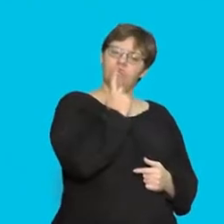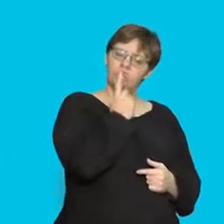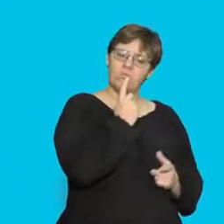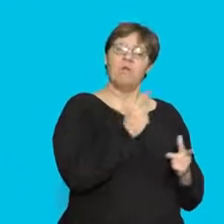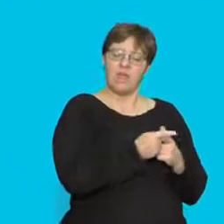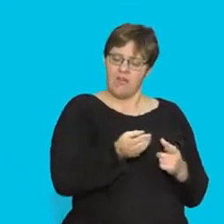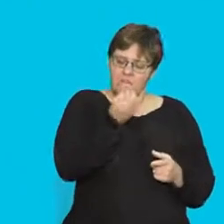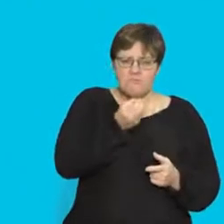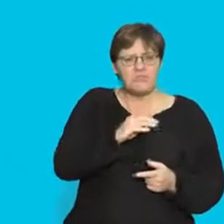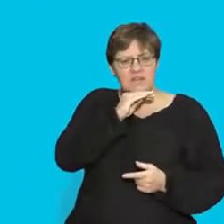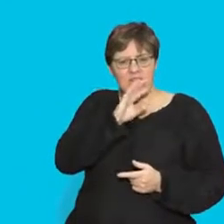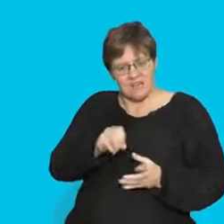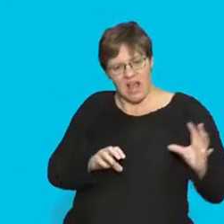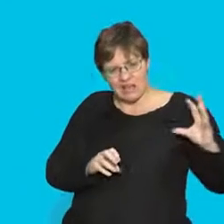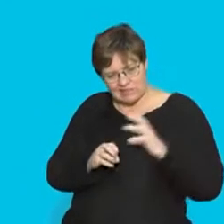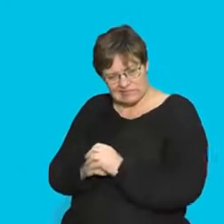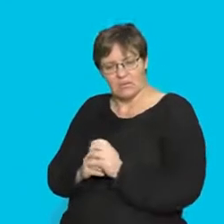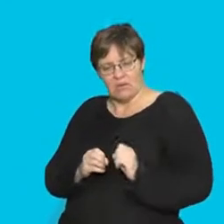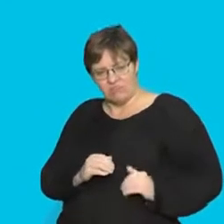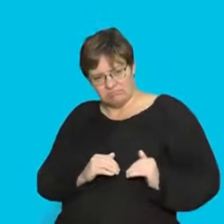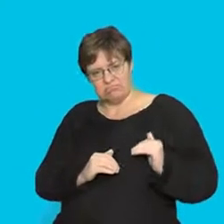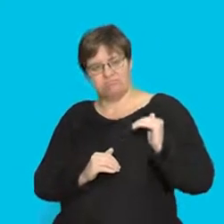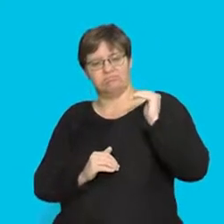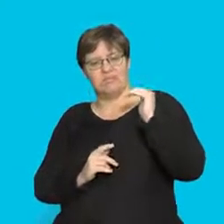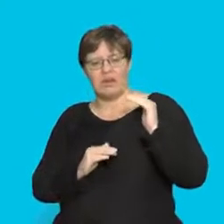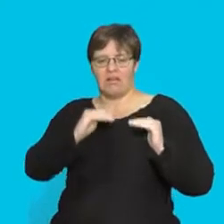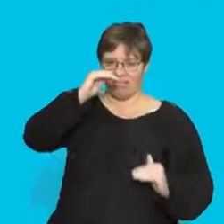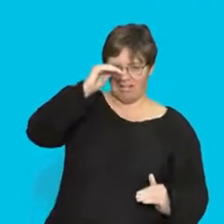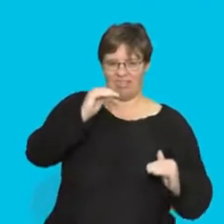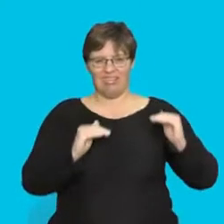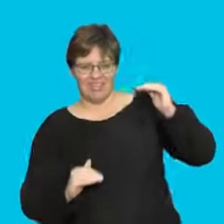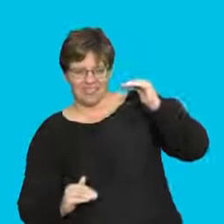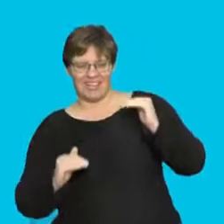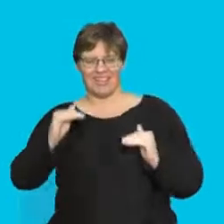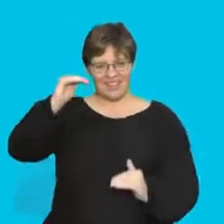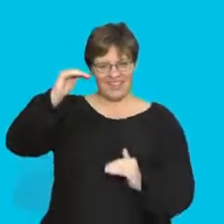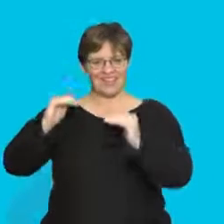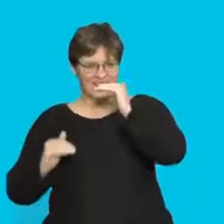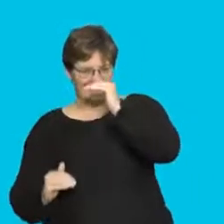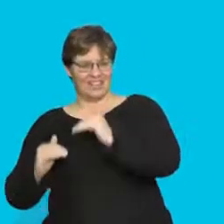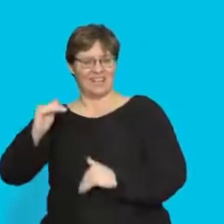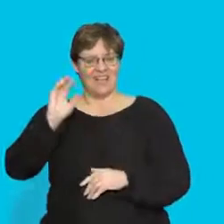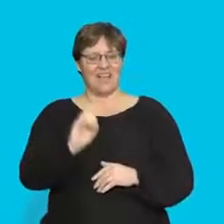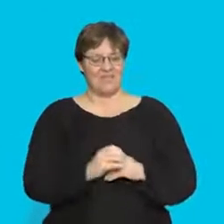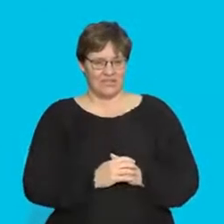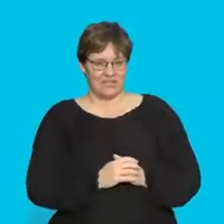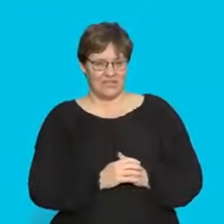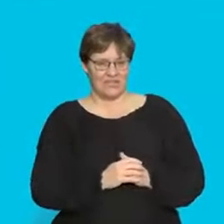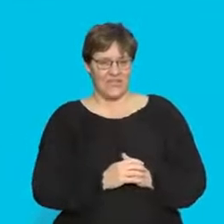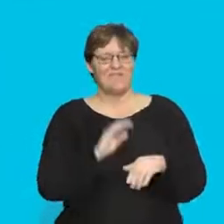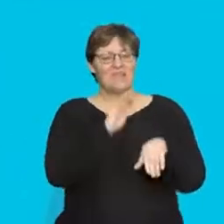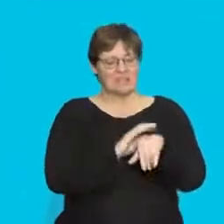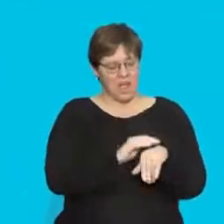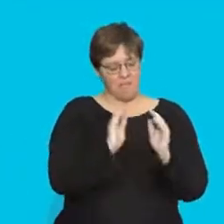starts increasing. And so we can see that there are these fluctuations and there are time